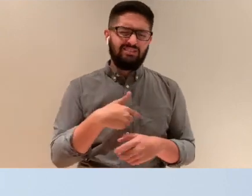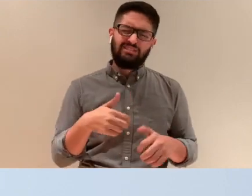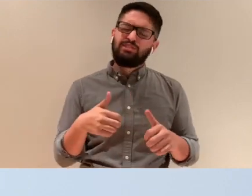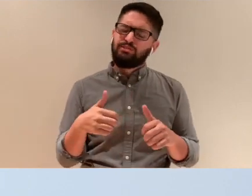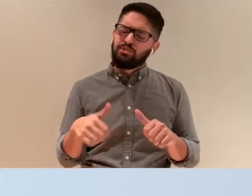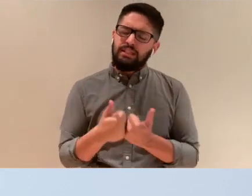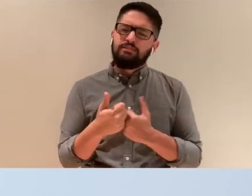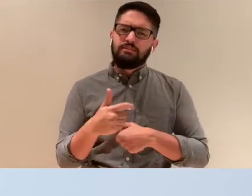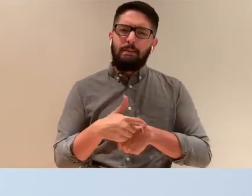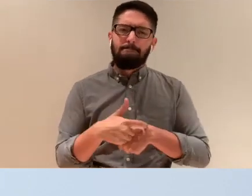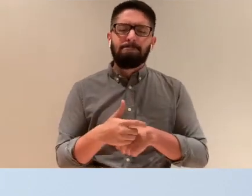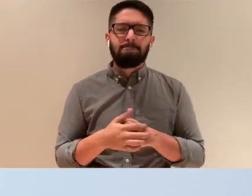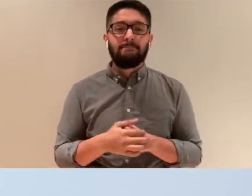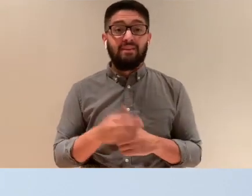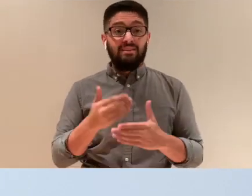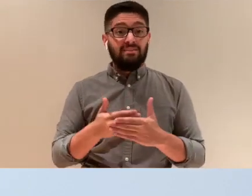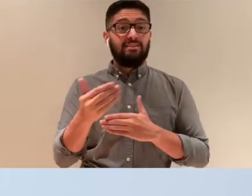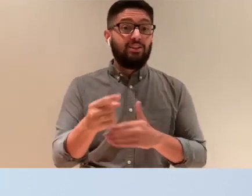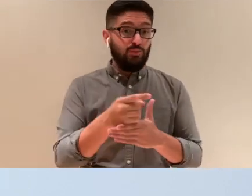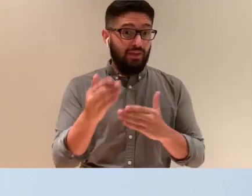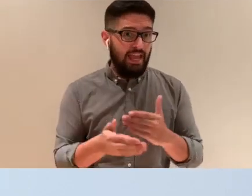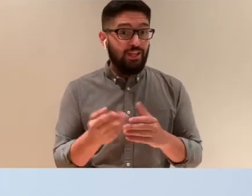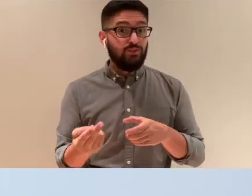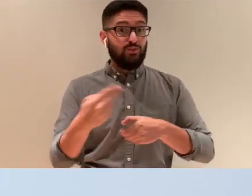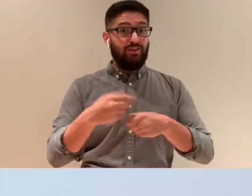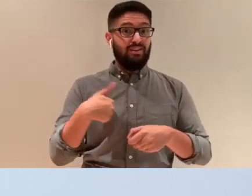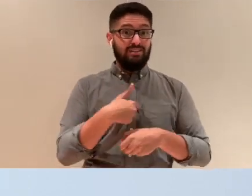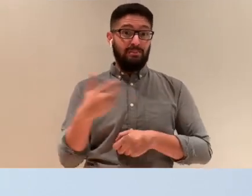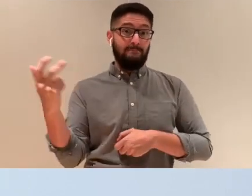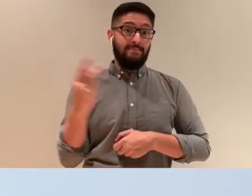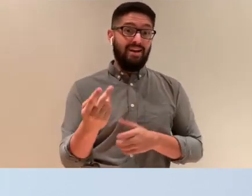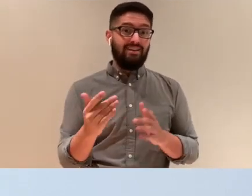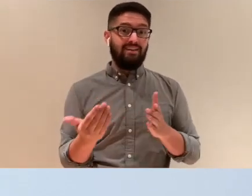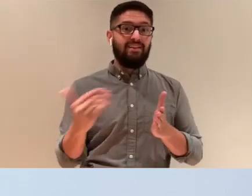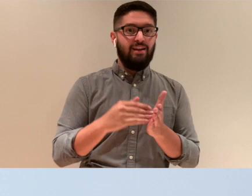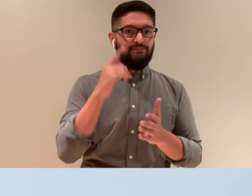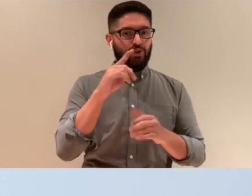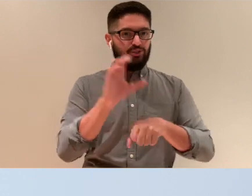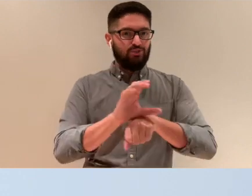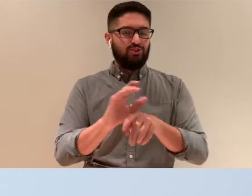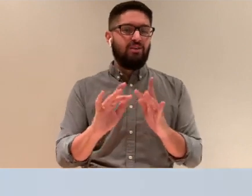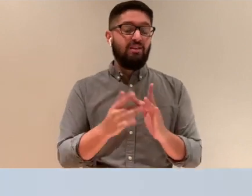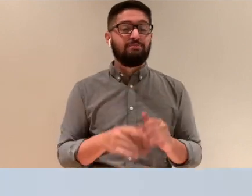this challenging season. And next weekend, join us back again for